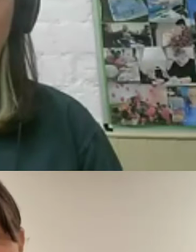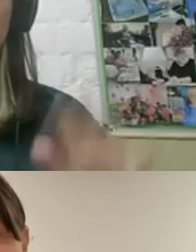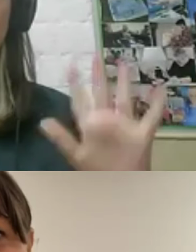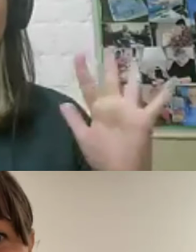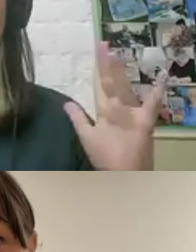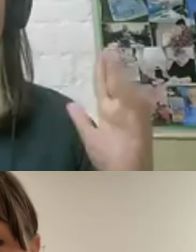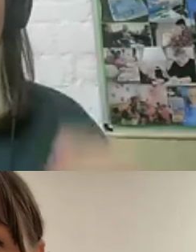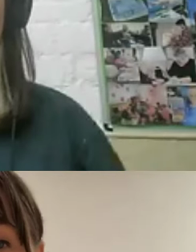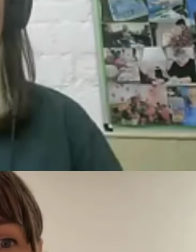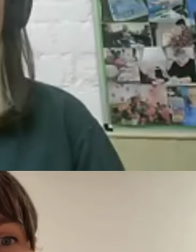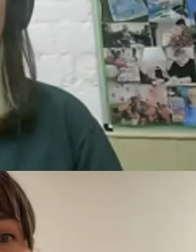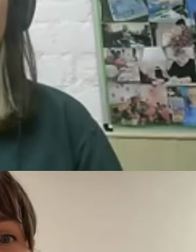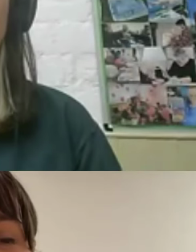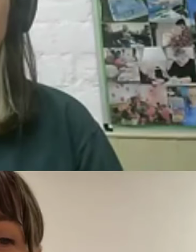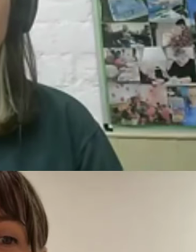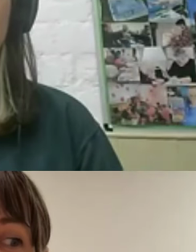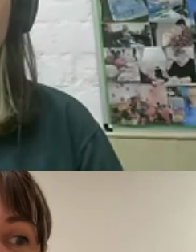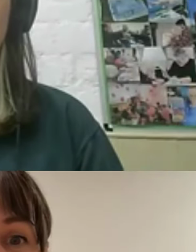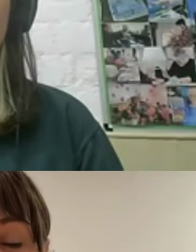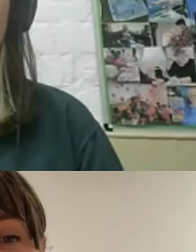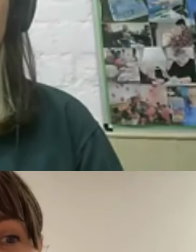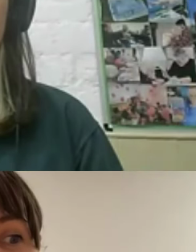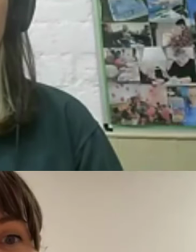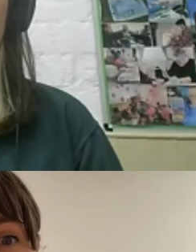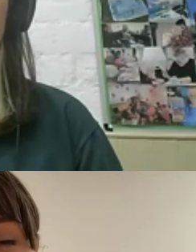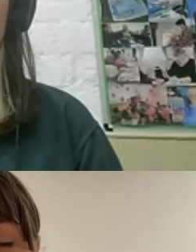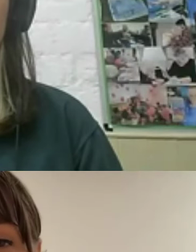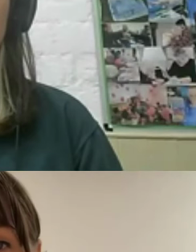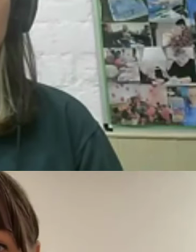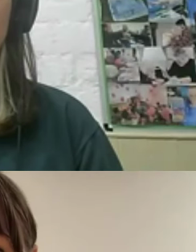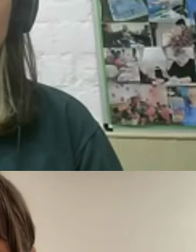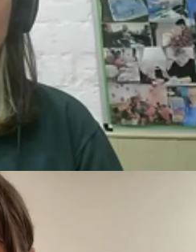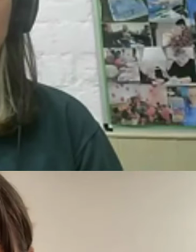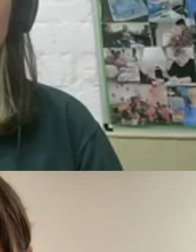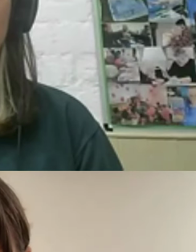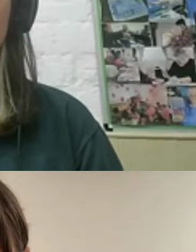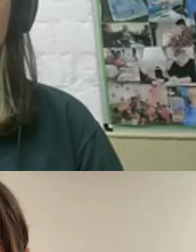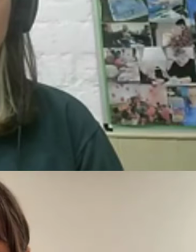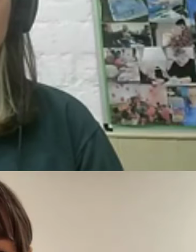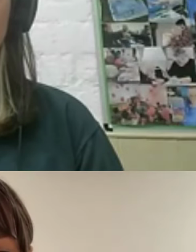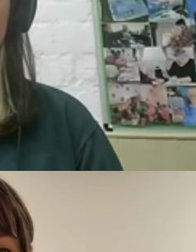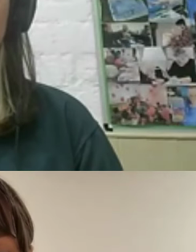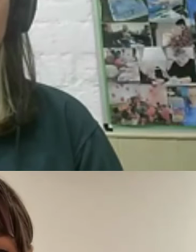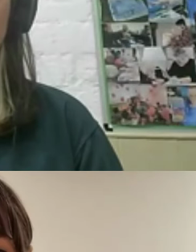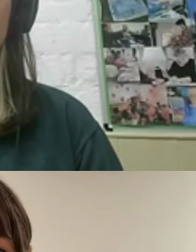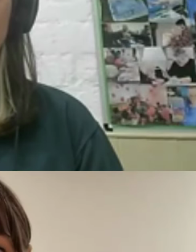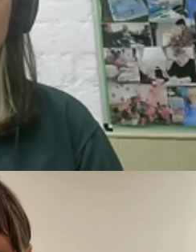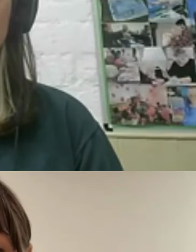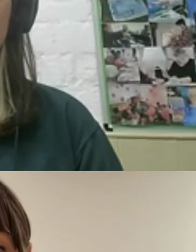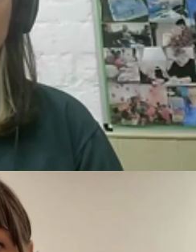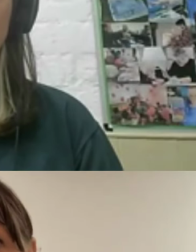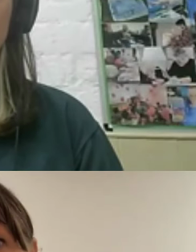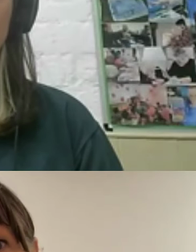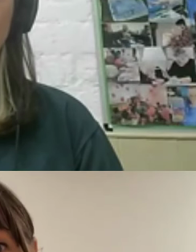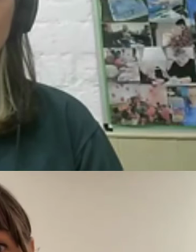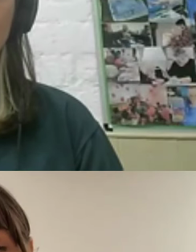really appreciate yourself and all the speakers and our interpreters, Claire and Harry. You've done an amazing job. So